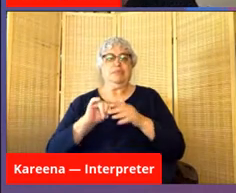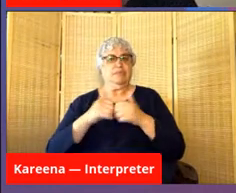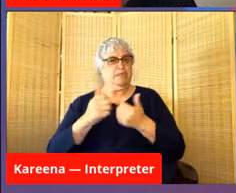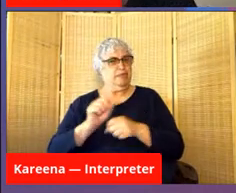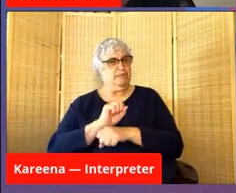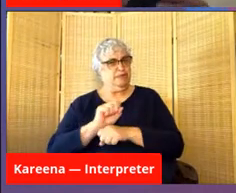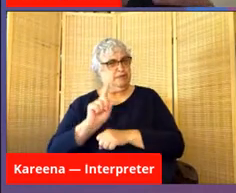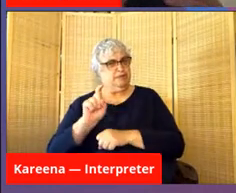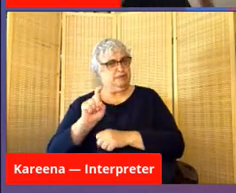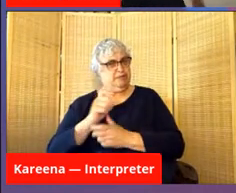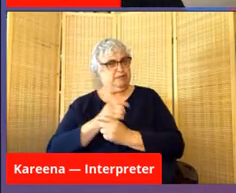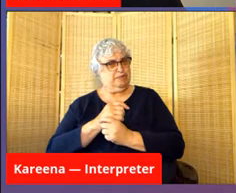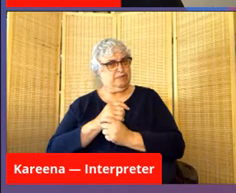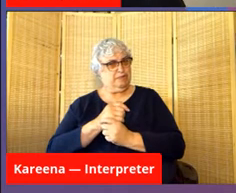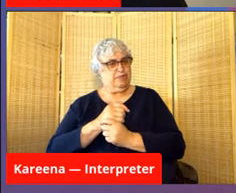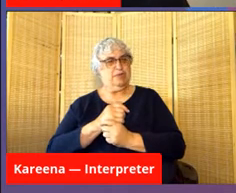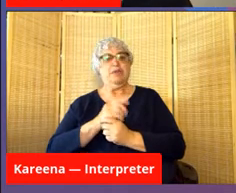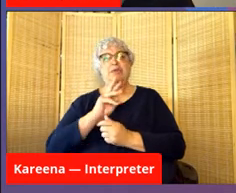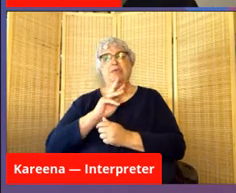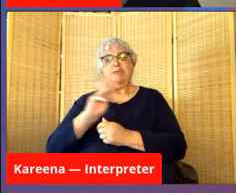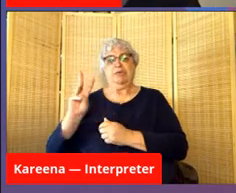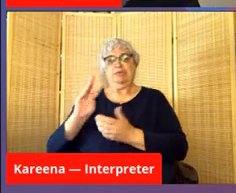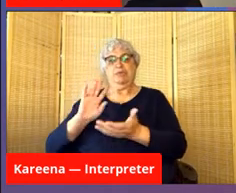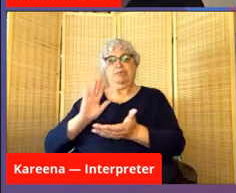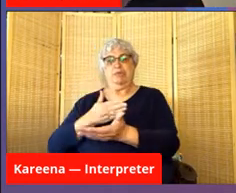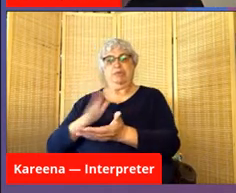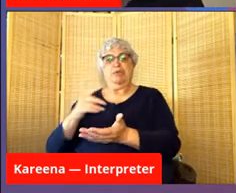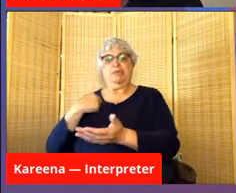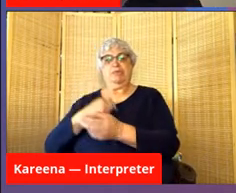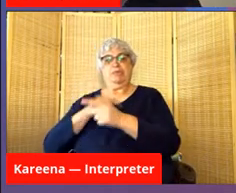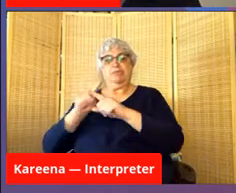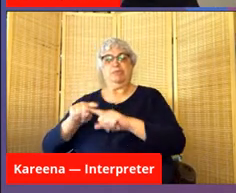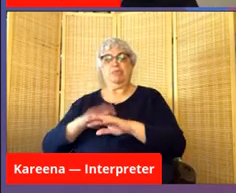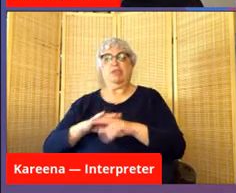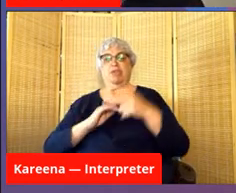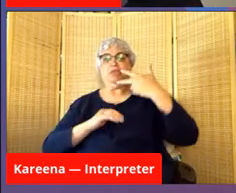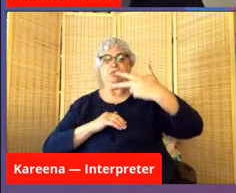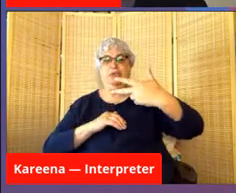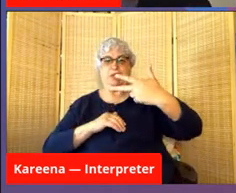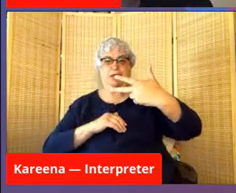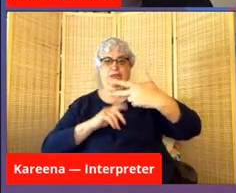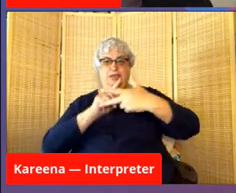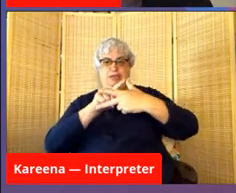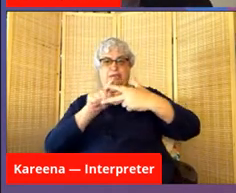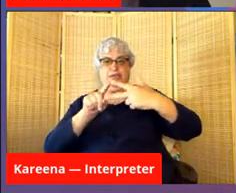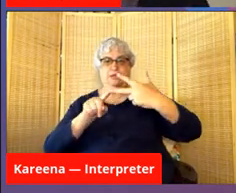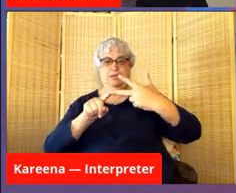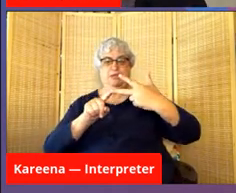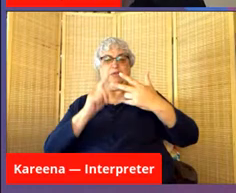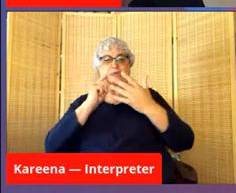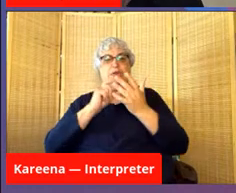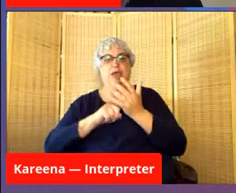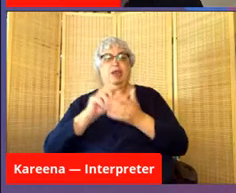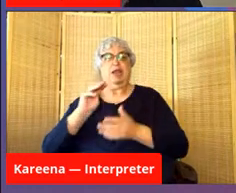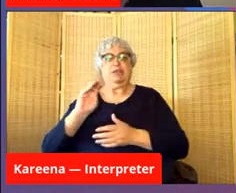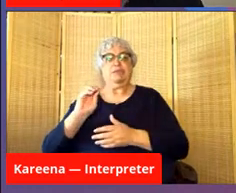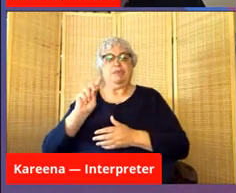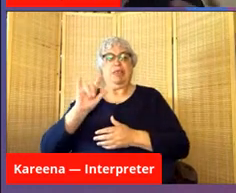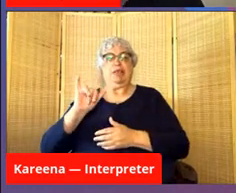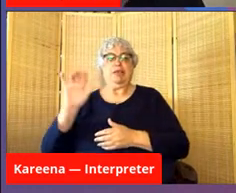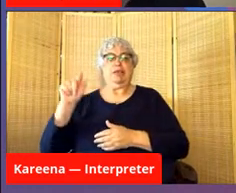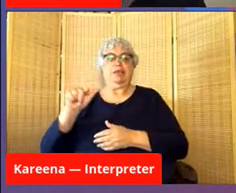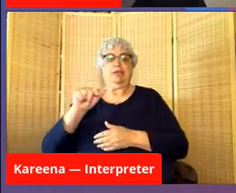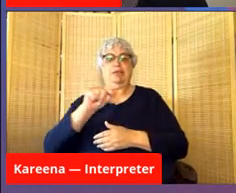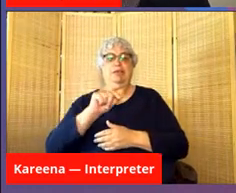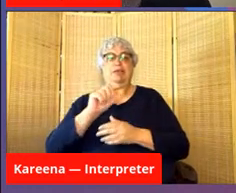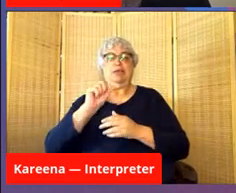work? Well, in Western music, we typically rely on three musical features to recognize melodies. First, there's